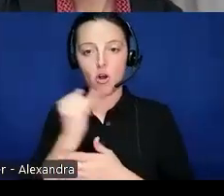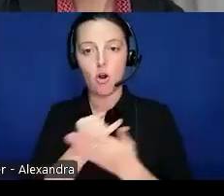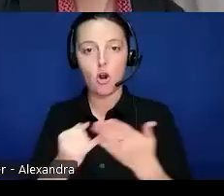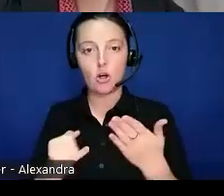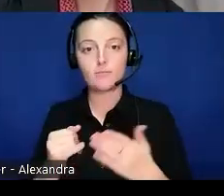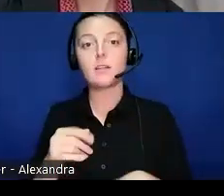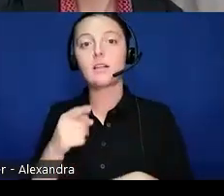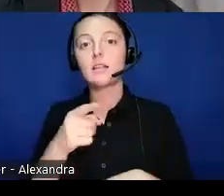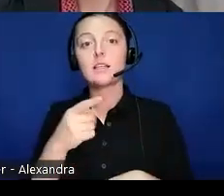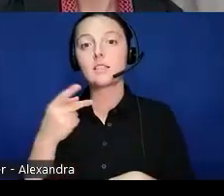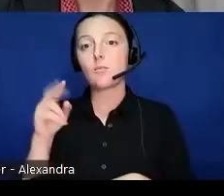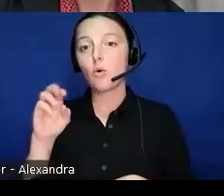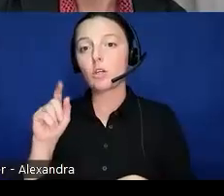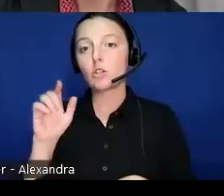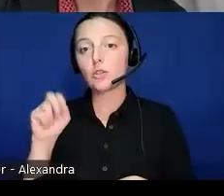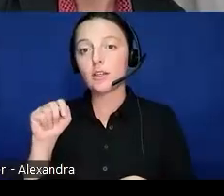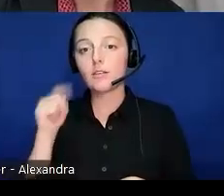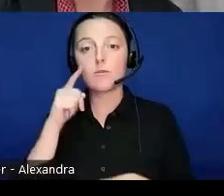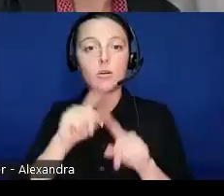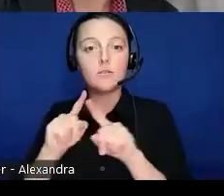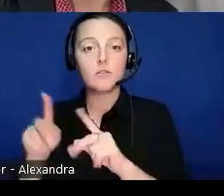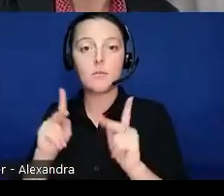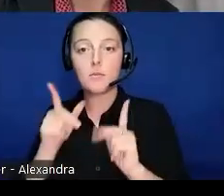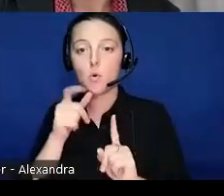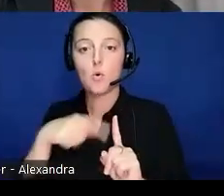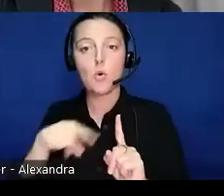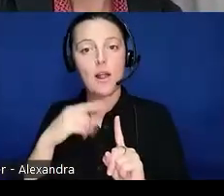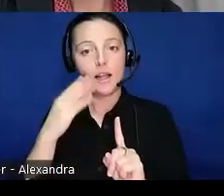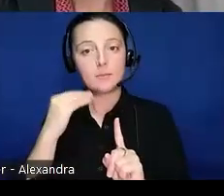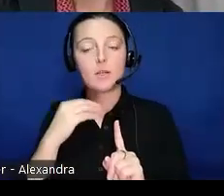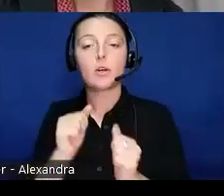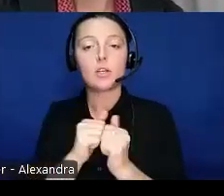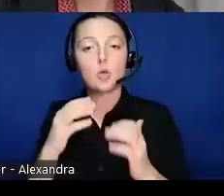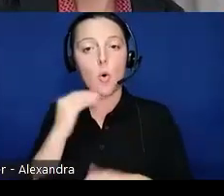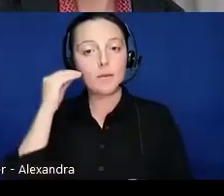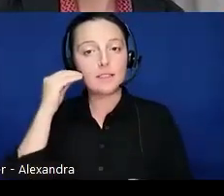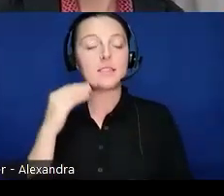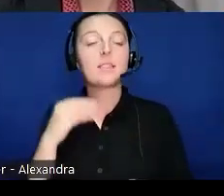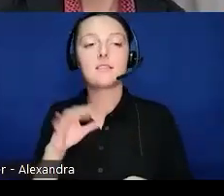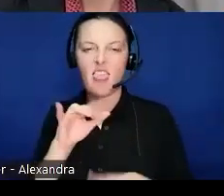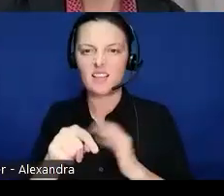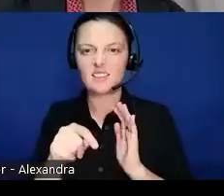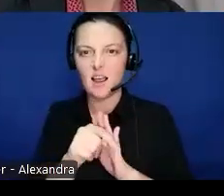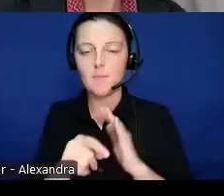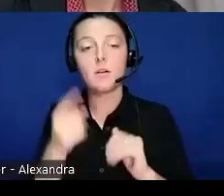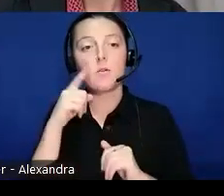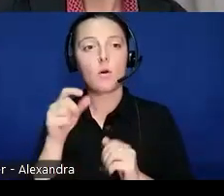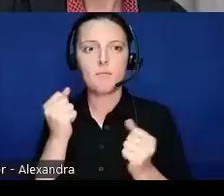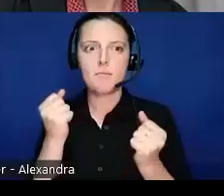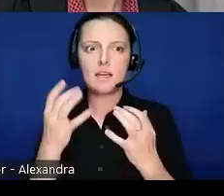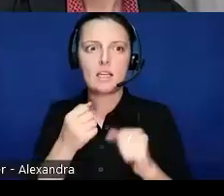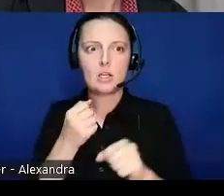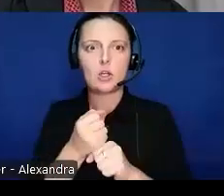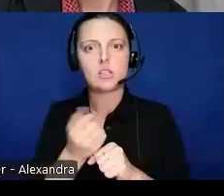of people who were experiencing homelessness at the time, from many years ago, most of them. And